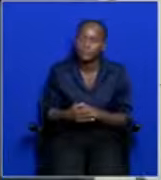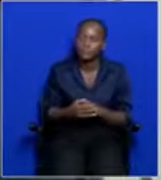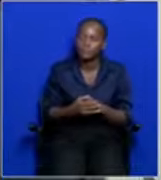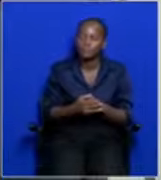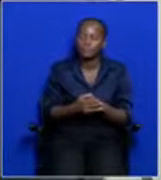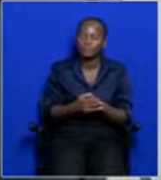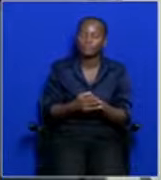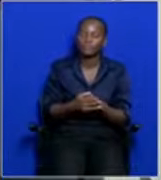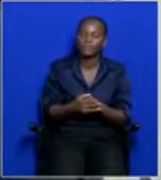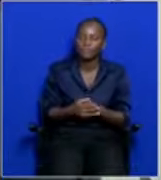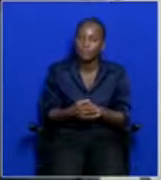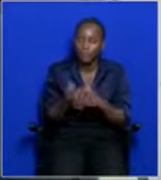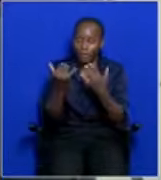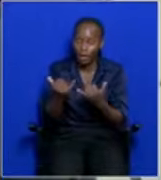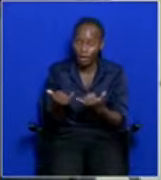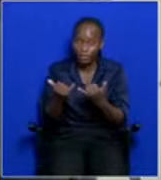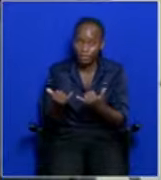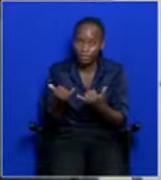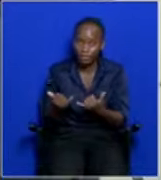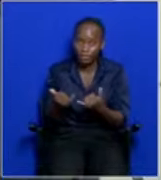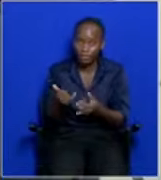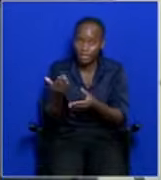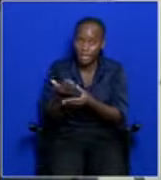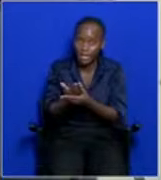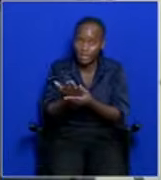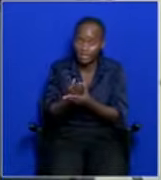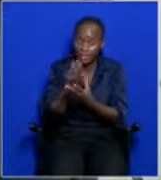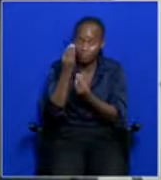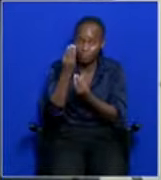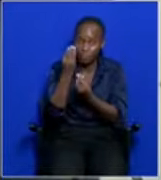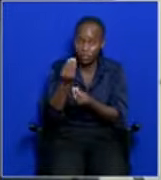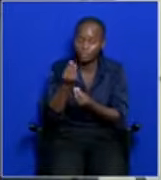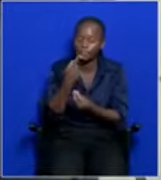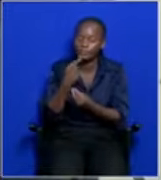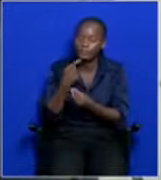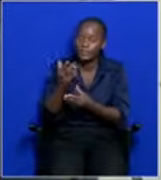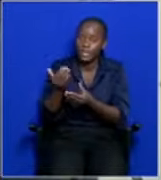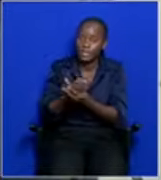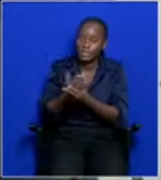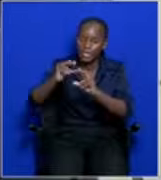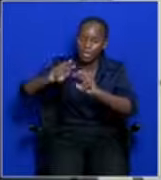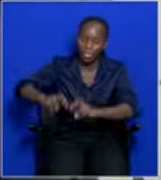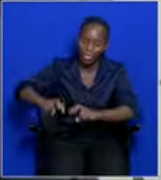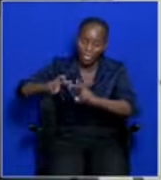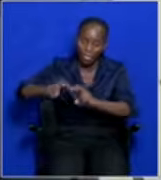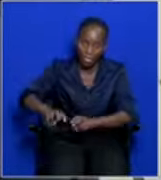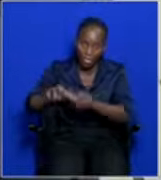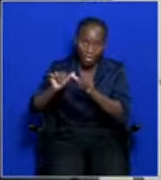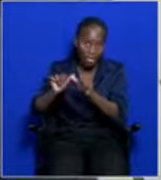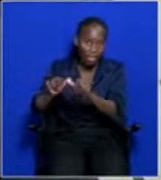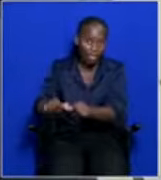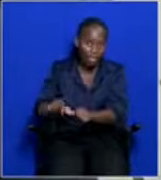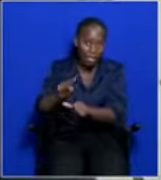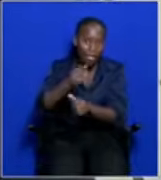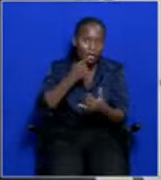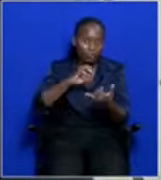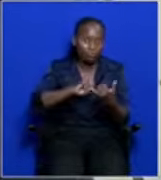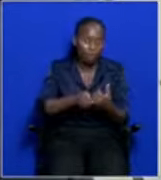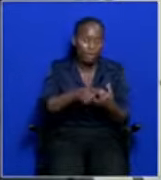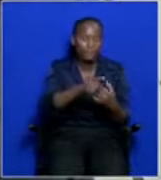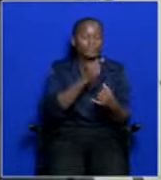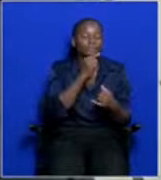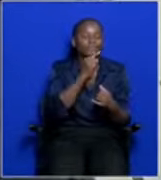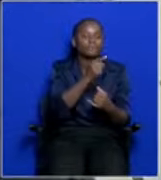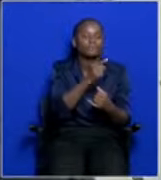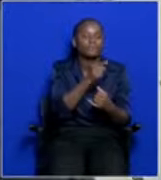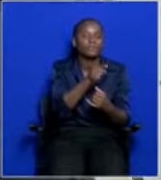the case is still under investigation. I'm trying to obtain the statement of the owner of the goods and owner of the